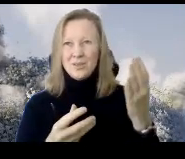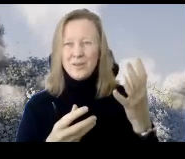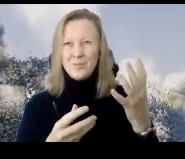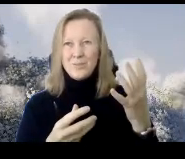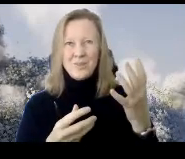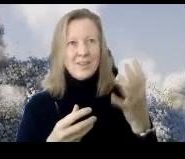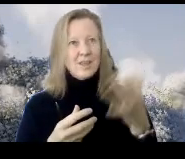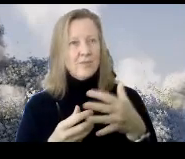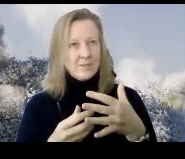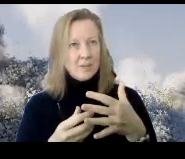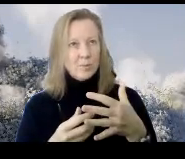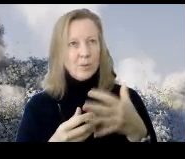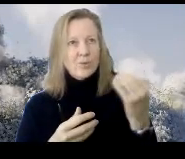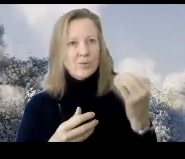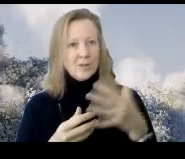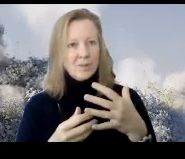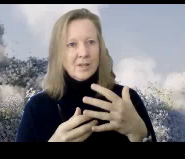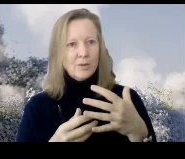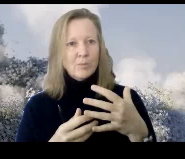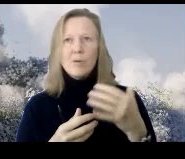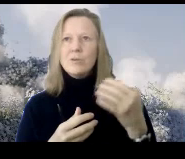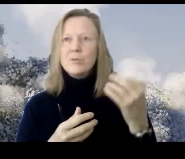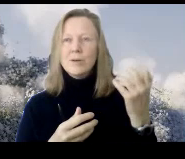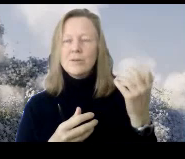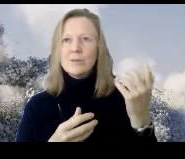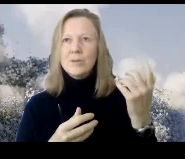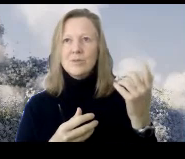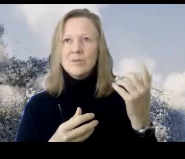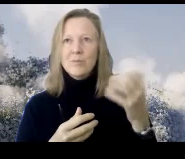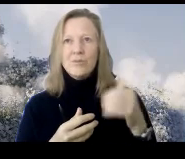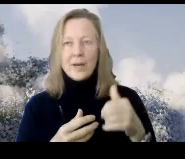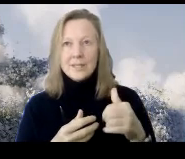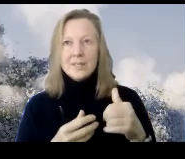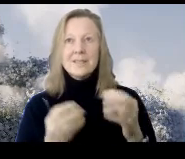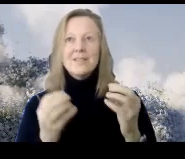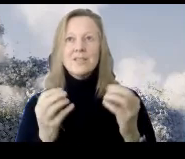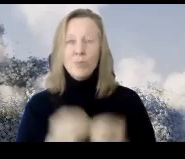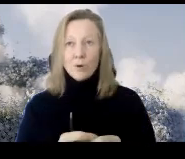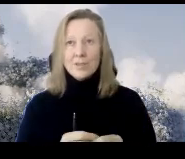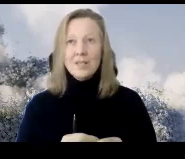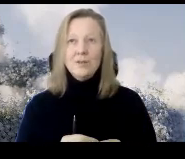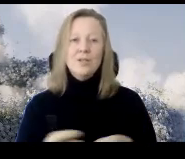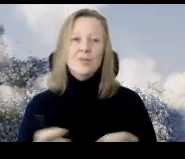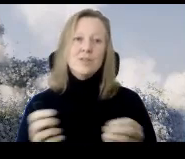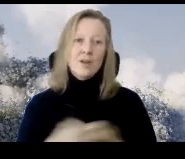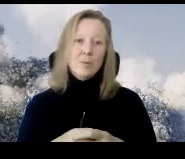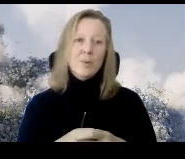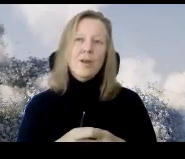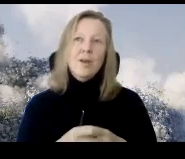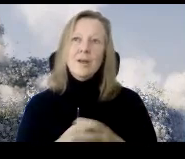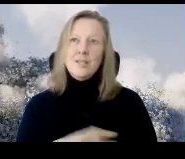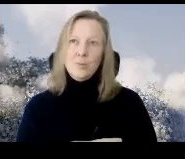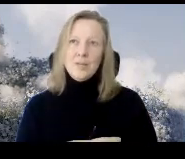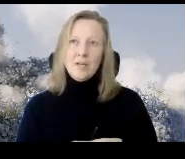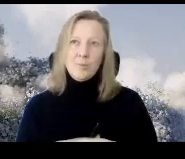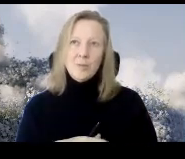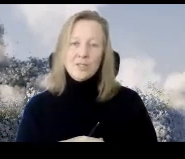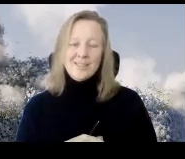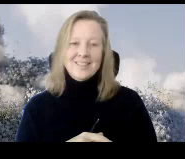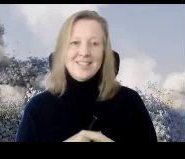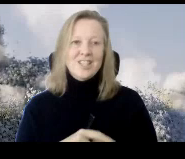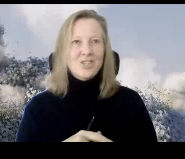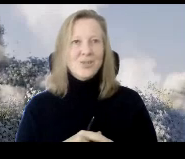suggestions, like I think a 5-step approach for the empathetic approach. We also give some phrases and some words that you can use to help deal with an